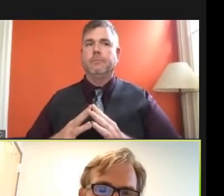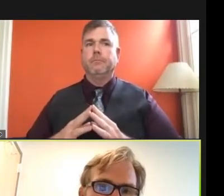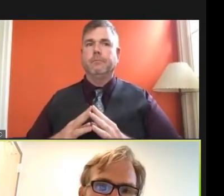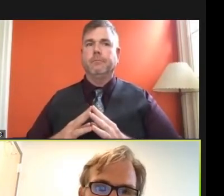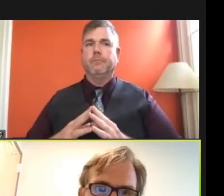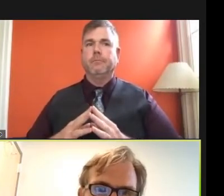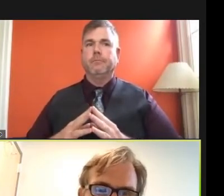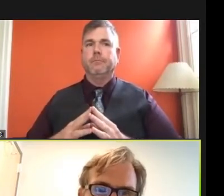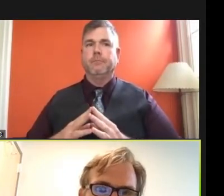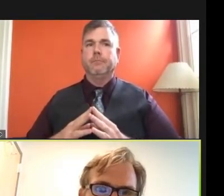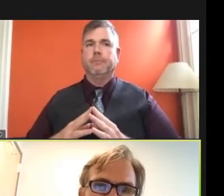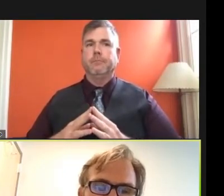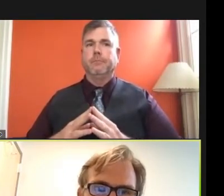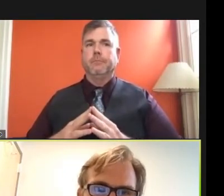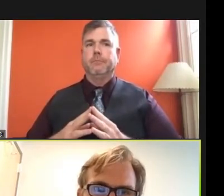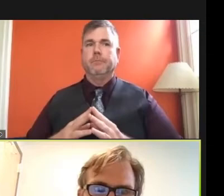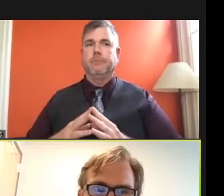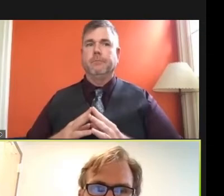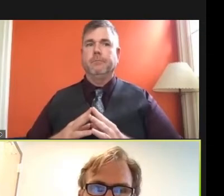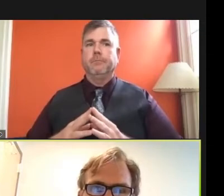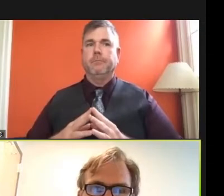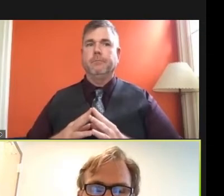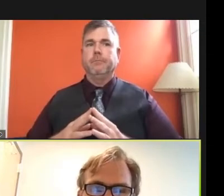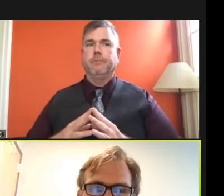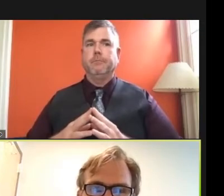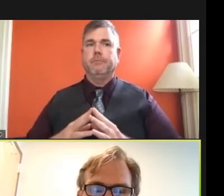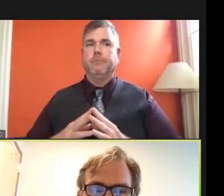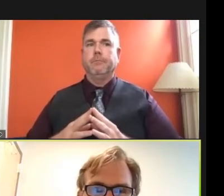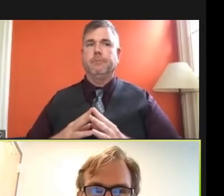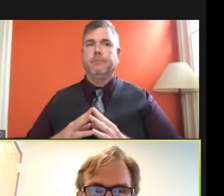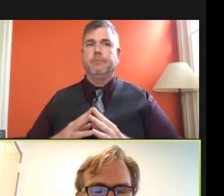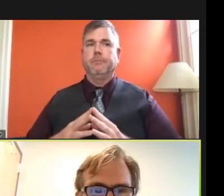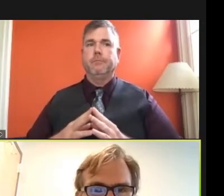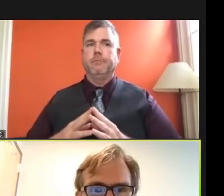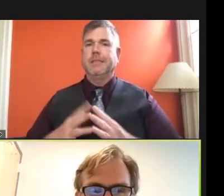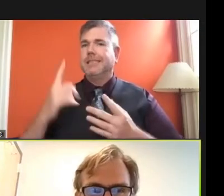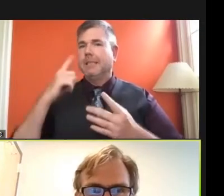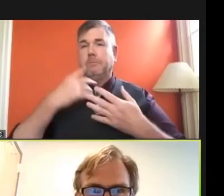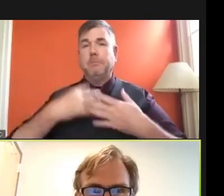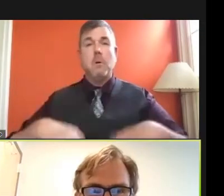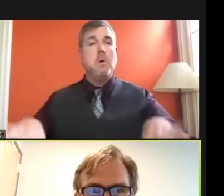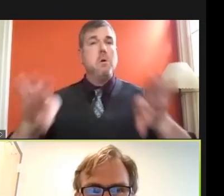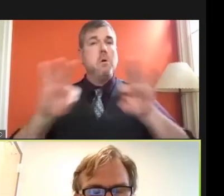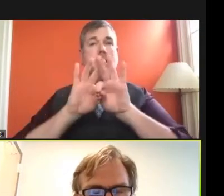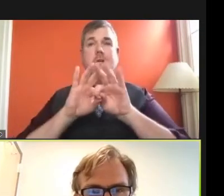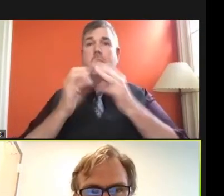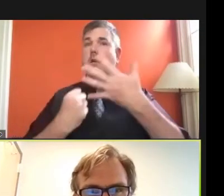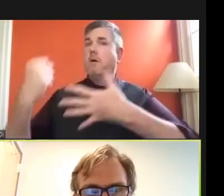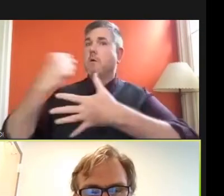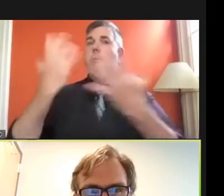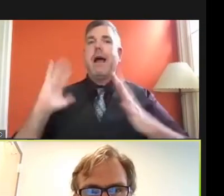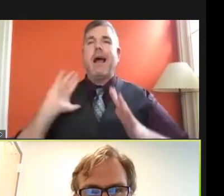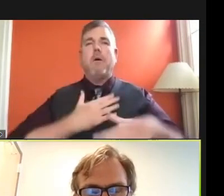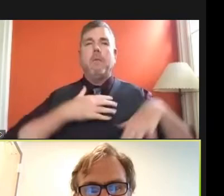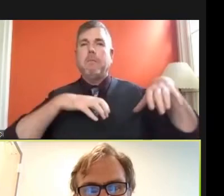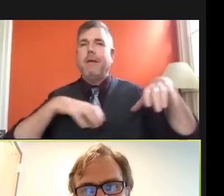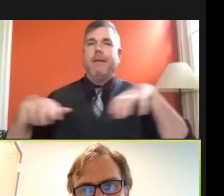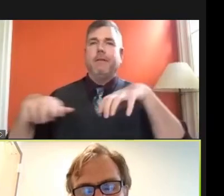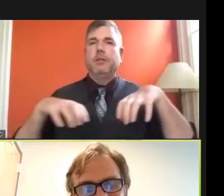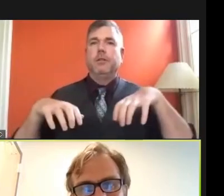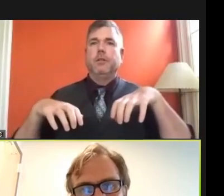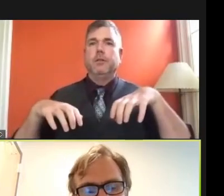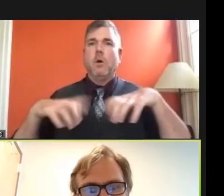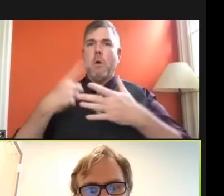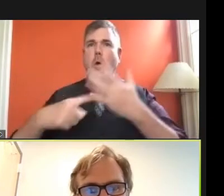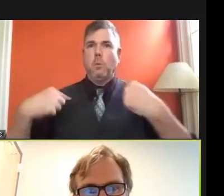exposures, to control our behavior, the choices, it's time to double down on those things, because the last thing we need is another